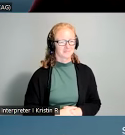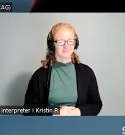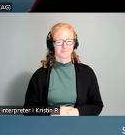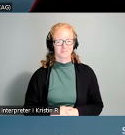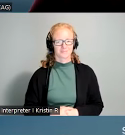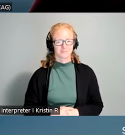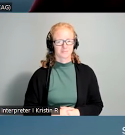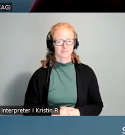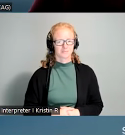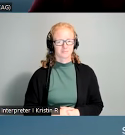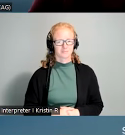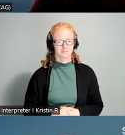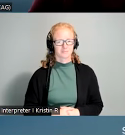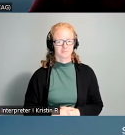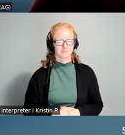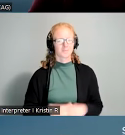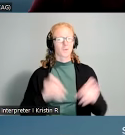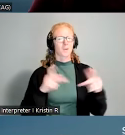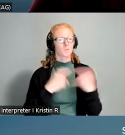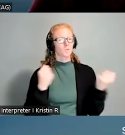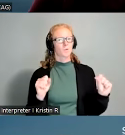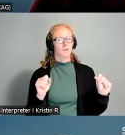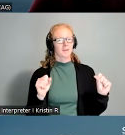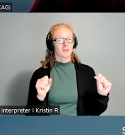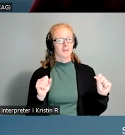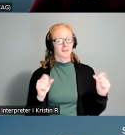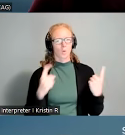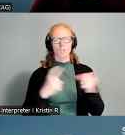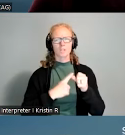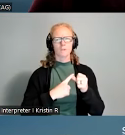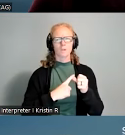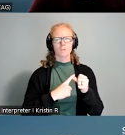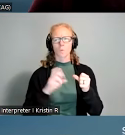Is that a time we are going to have some fun? Or are we going to do questions first?